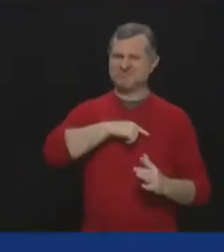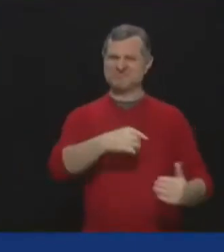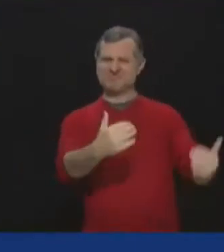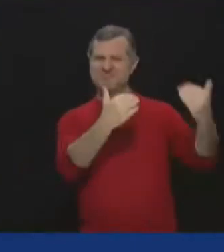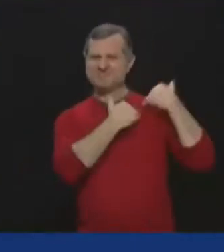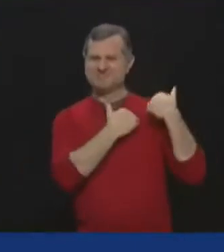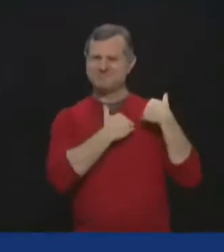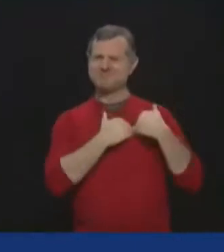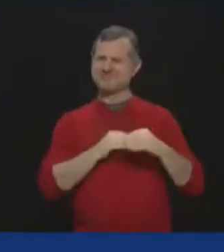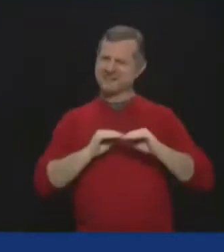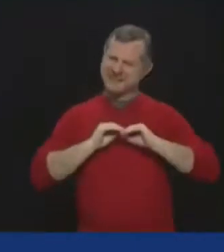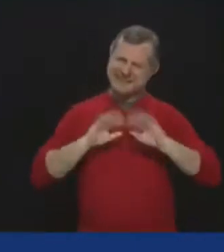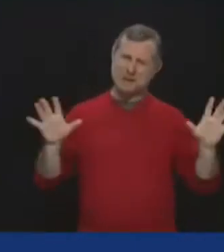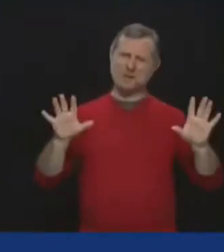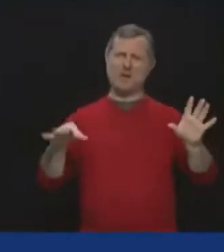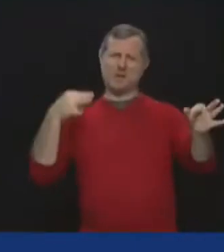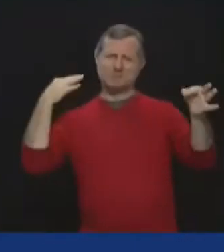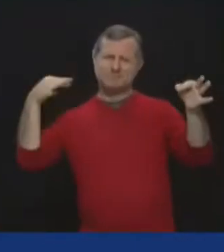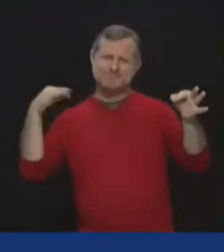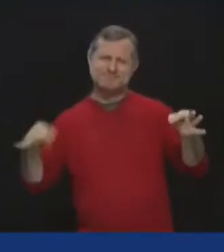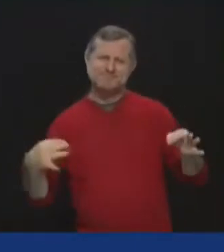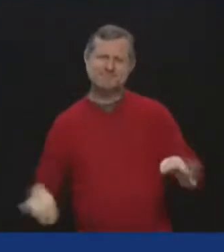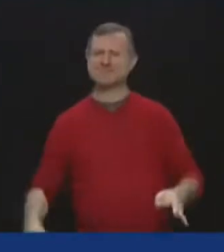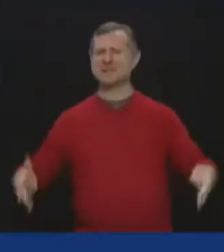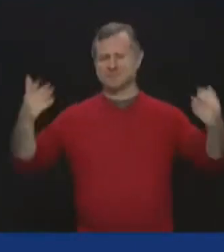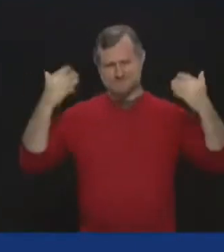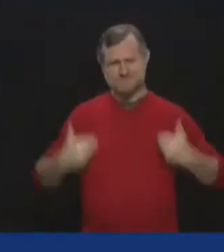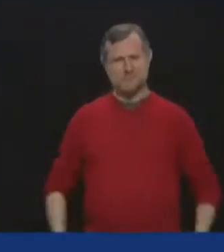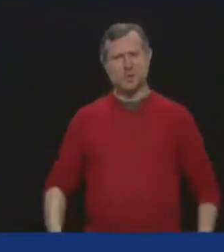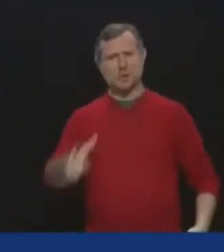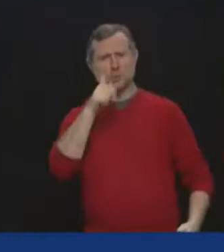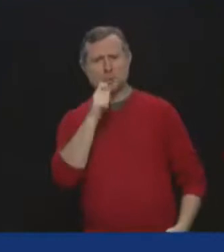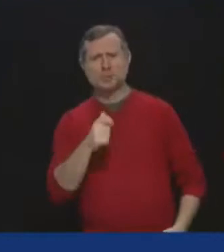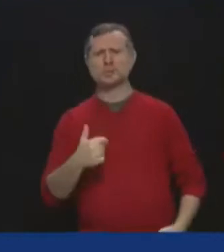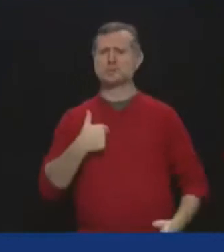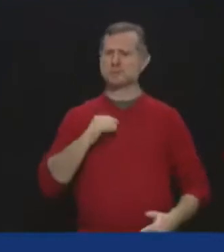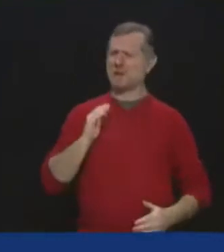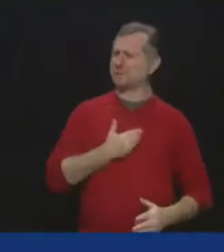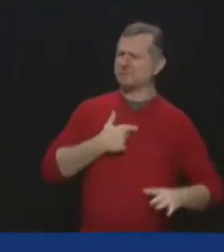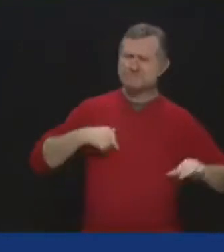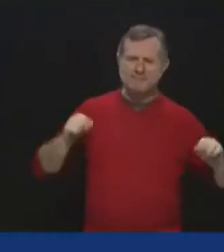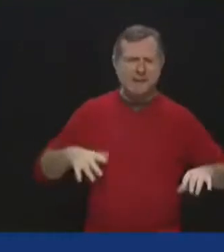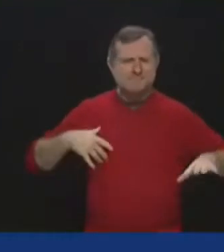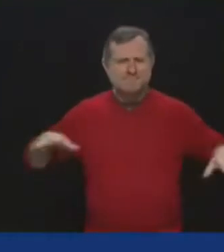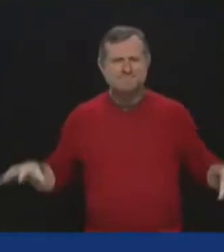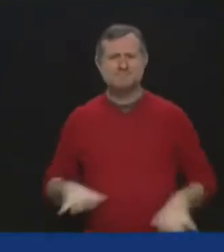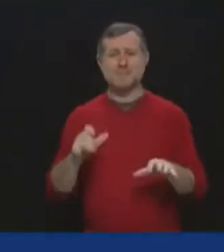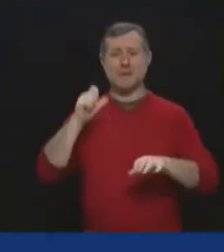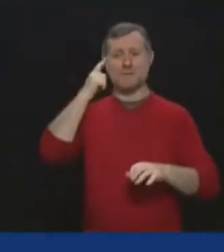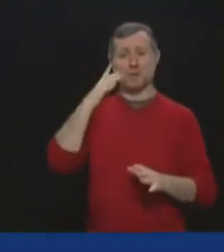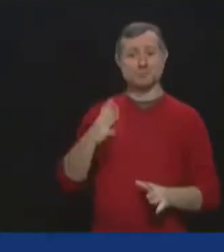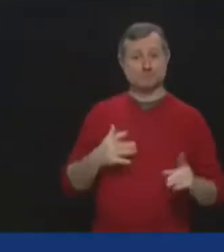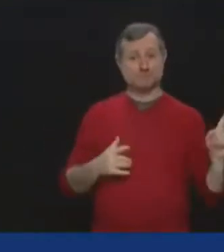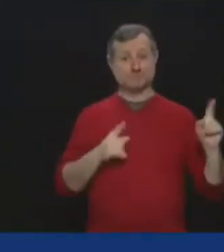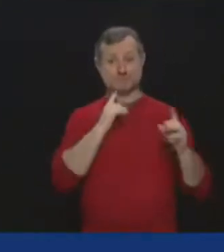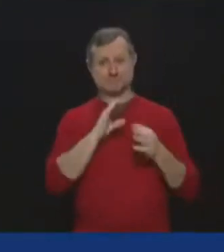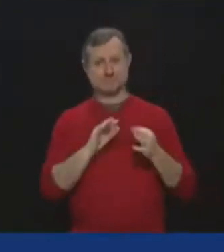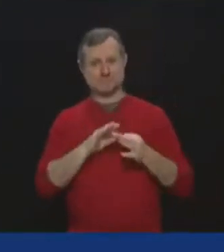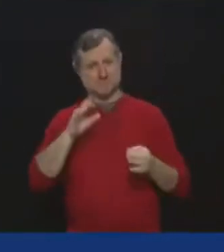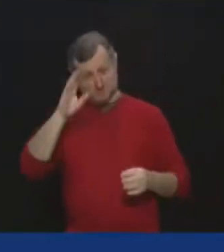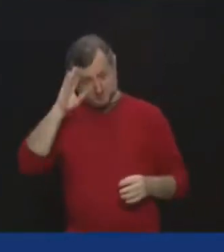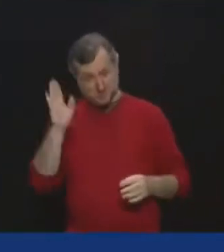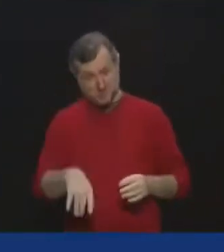clear about who we are and where we are. And as the governor said, know that we are